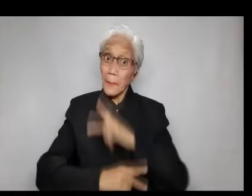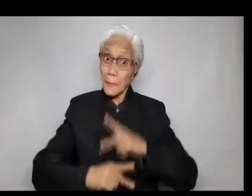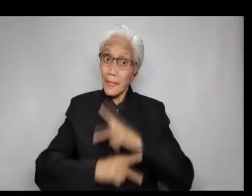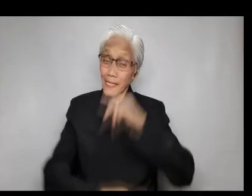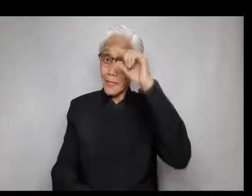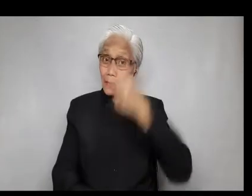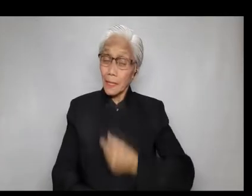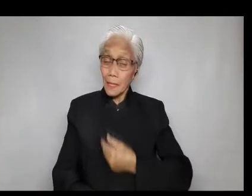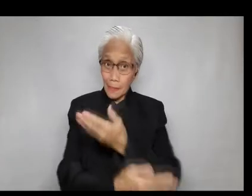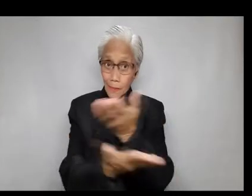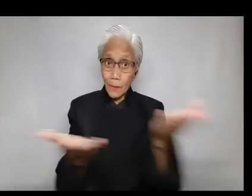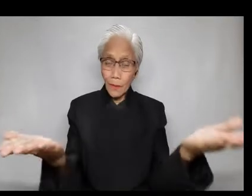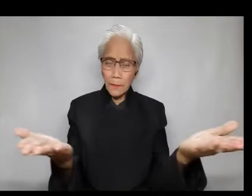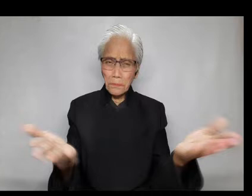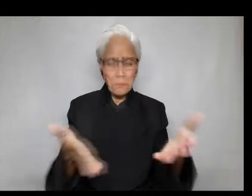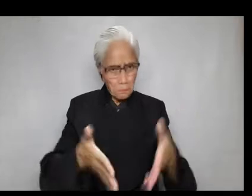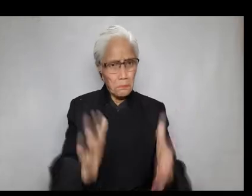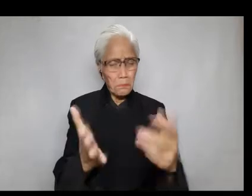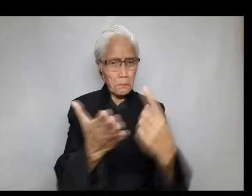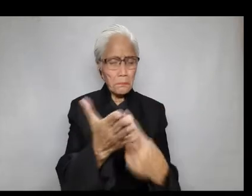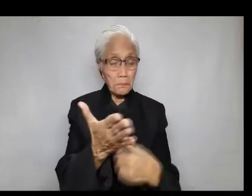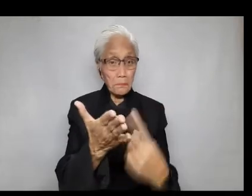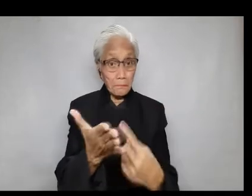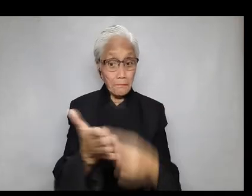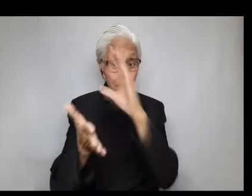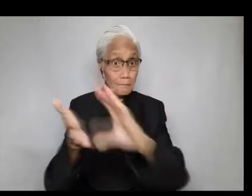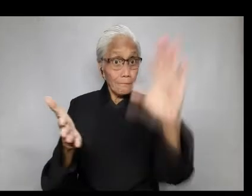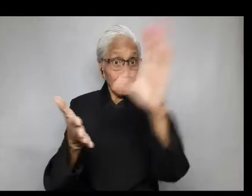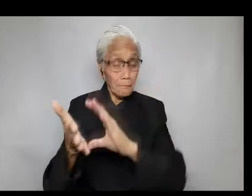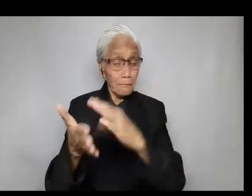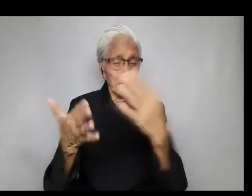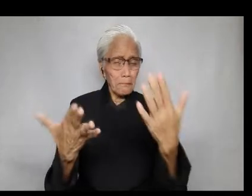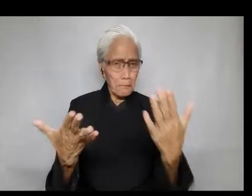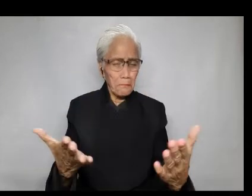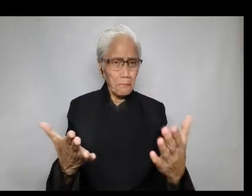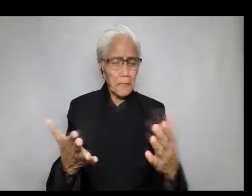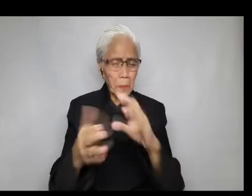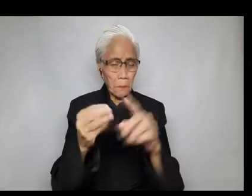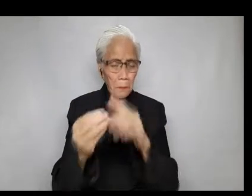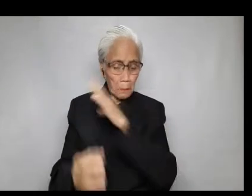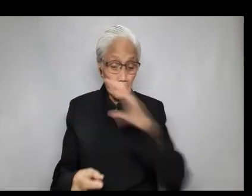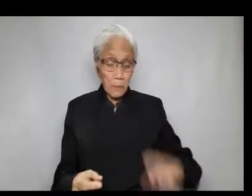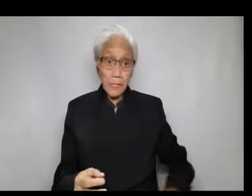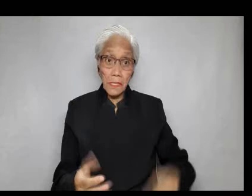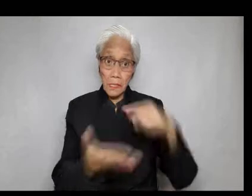Pleasant greetings to all. Let's talk about critiquing in the context of Christian